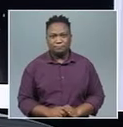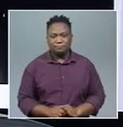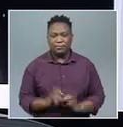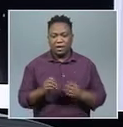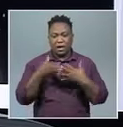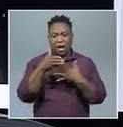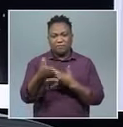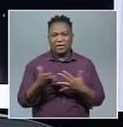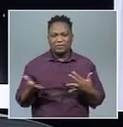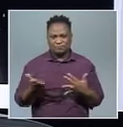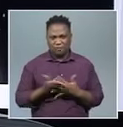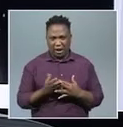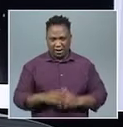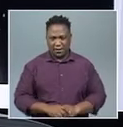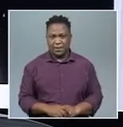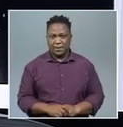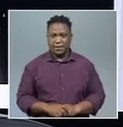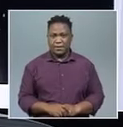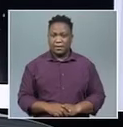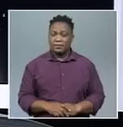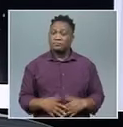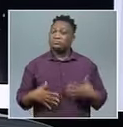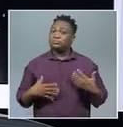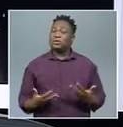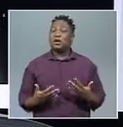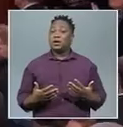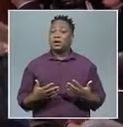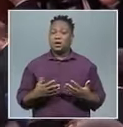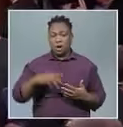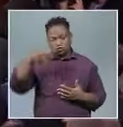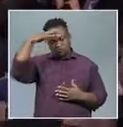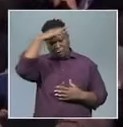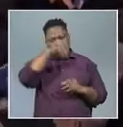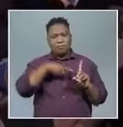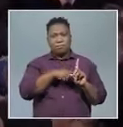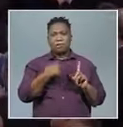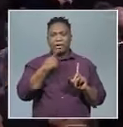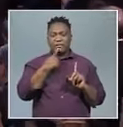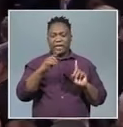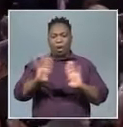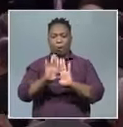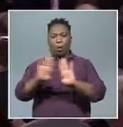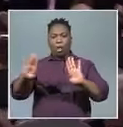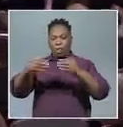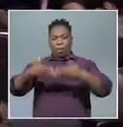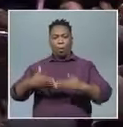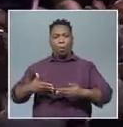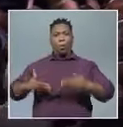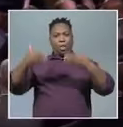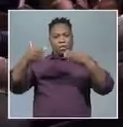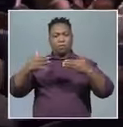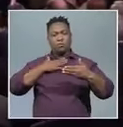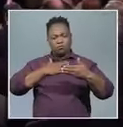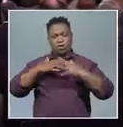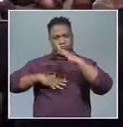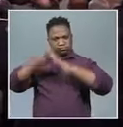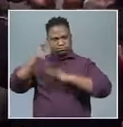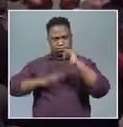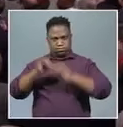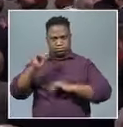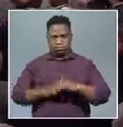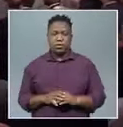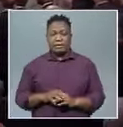Still ahead on eNews, sticking to his guns about that border wall with Mexico, U.S. President Donald Trump